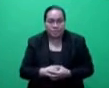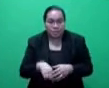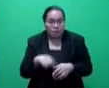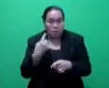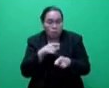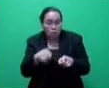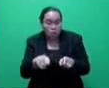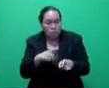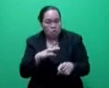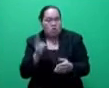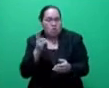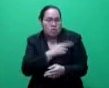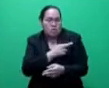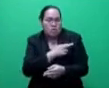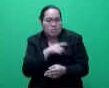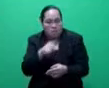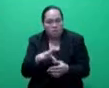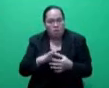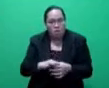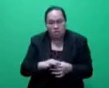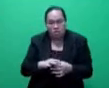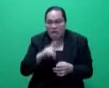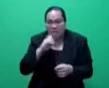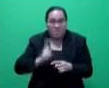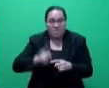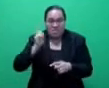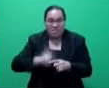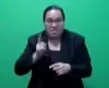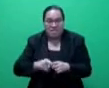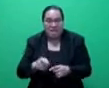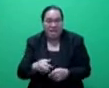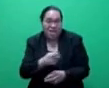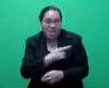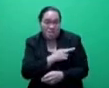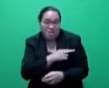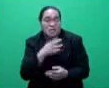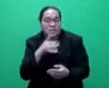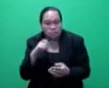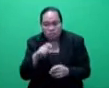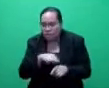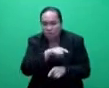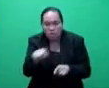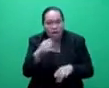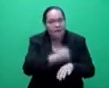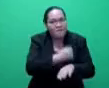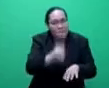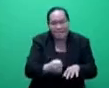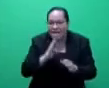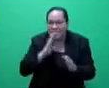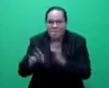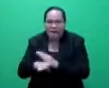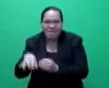accountable for the service turnaround time, adding efficiency and accountability across both government and the private